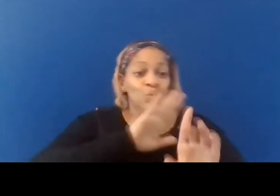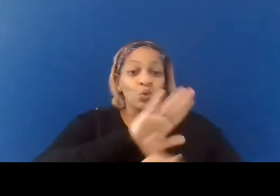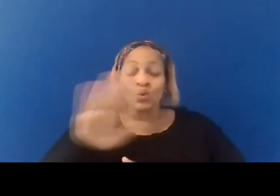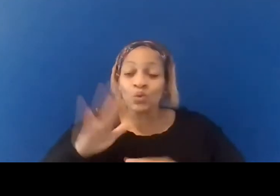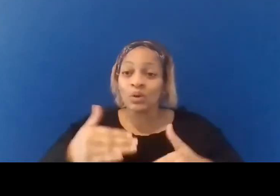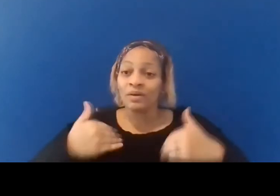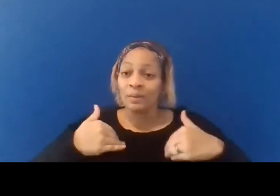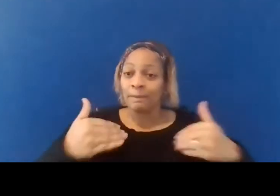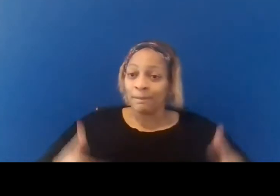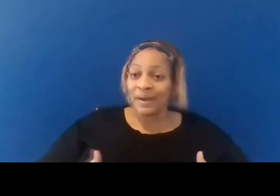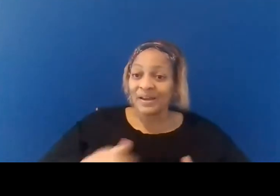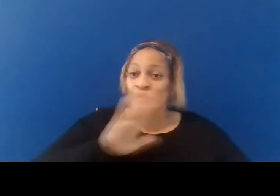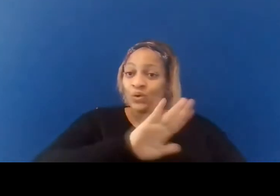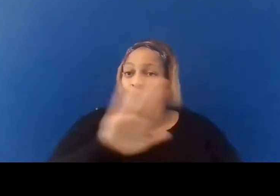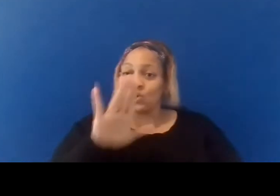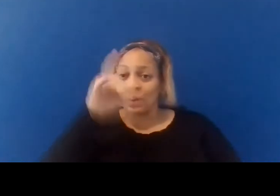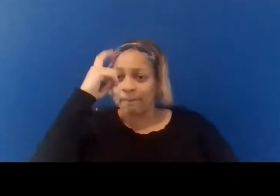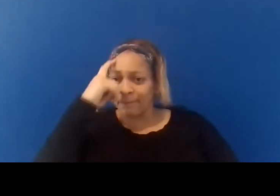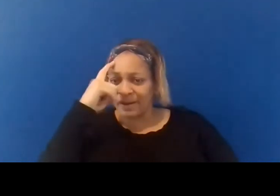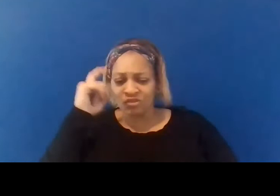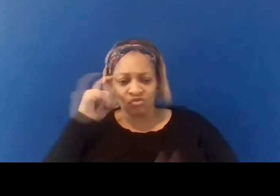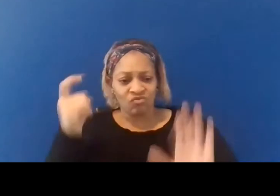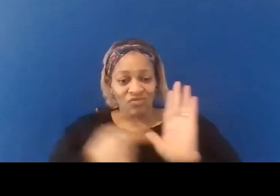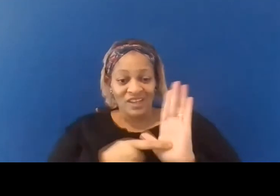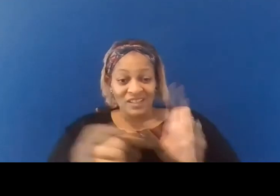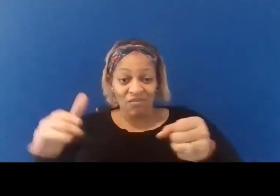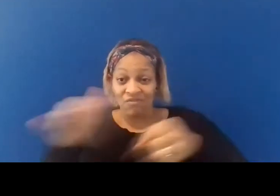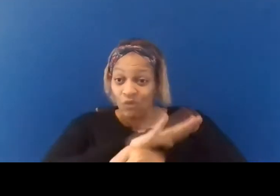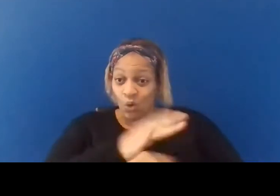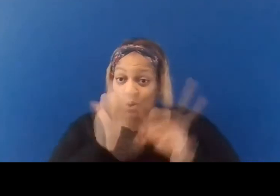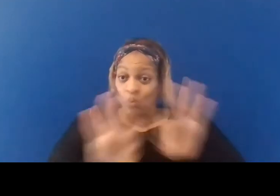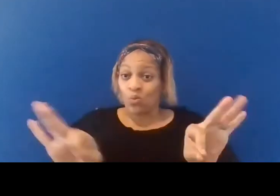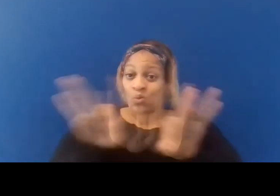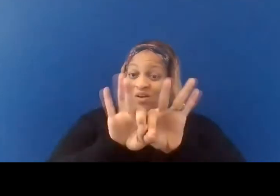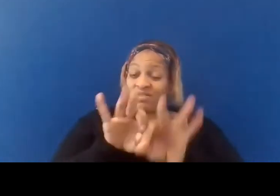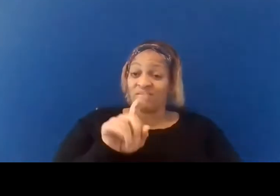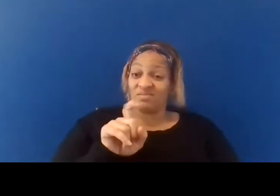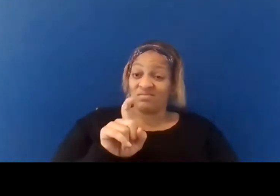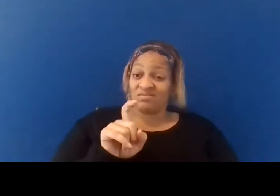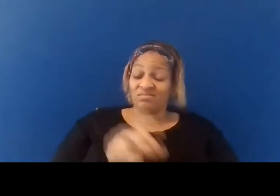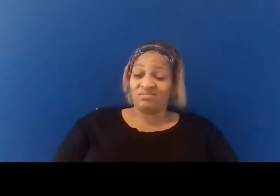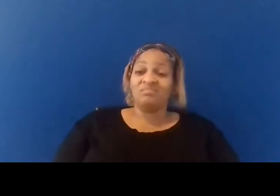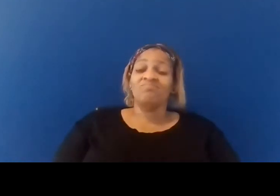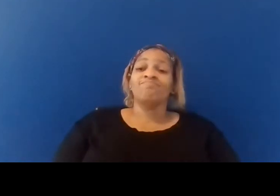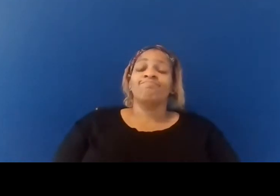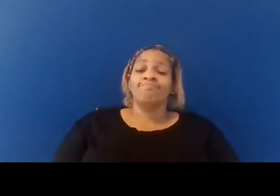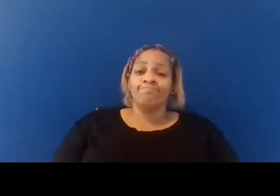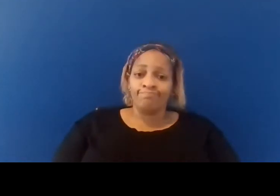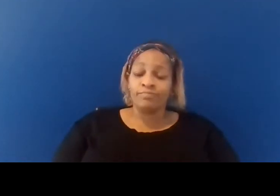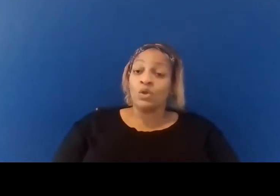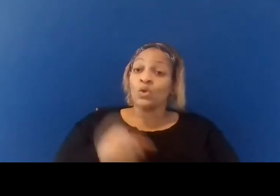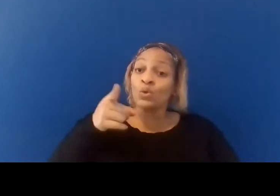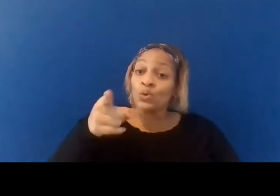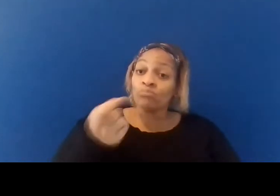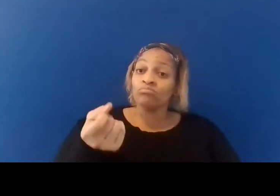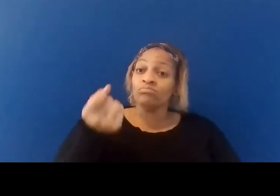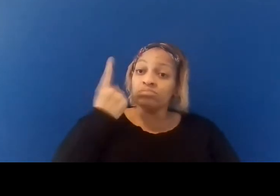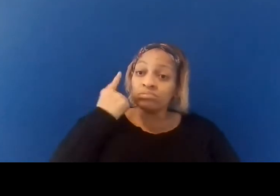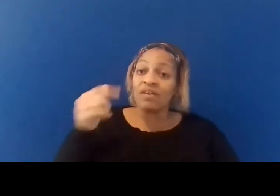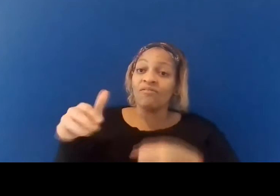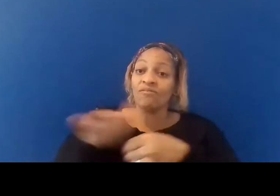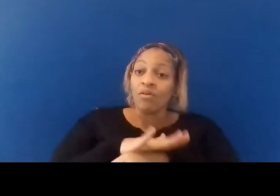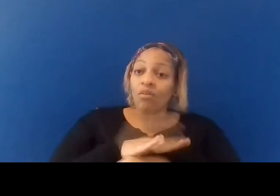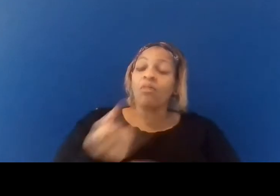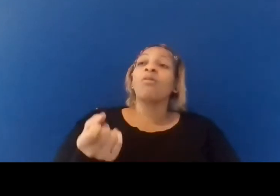your mind? Do you recognize the full worth of it? Do you understand fully